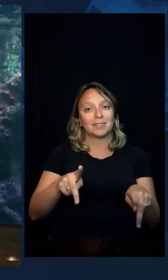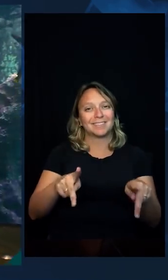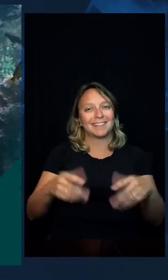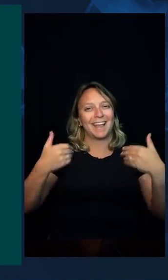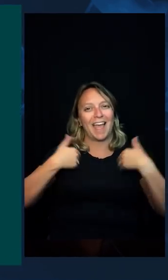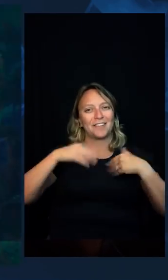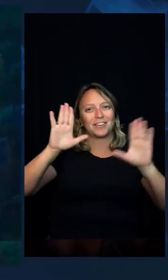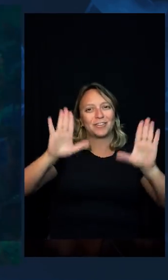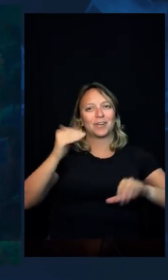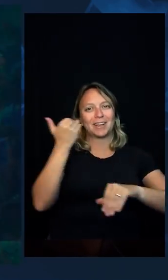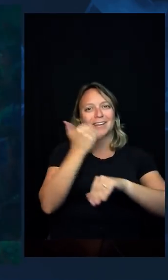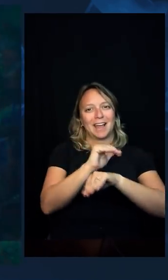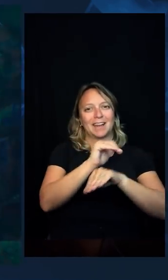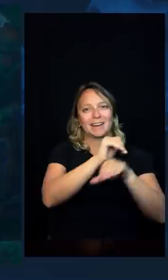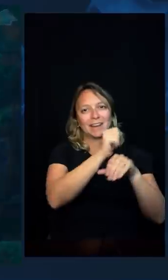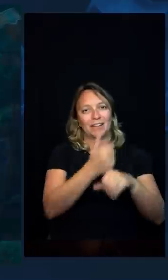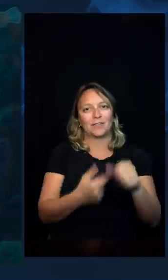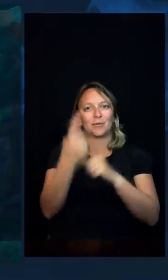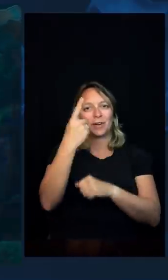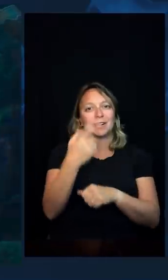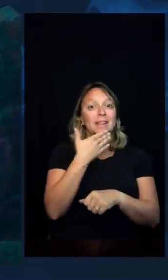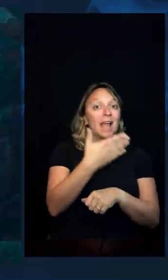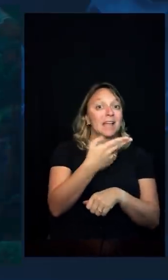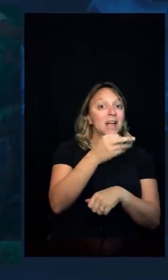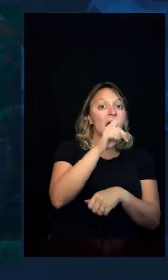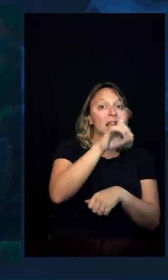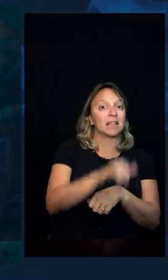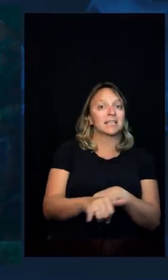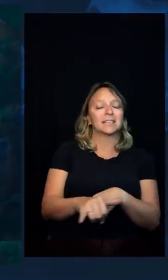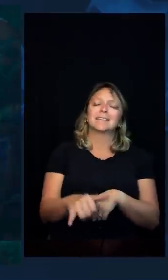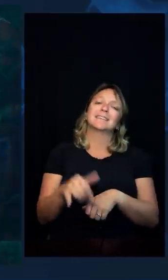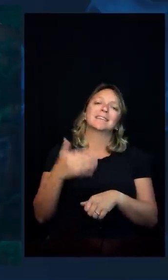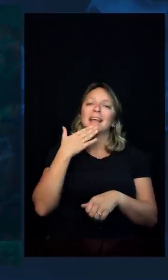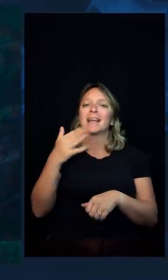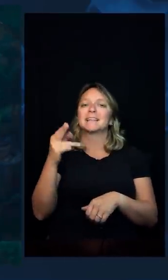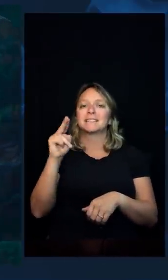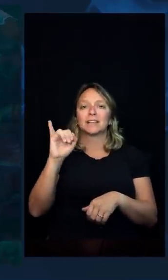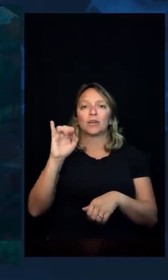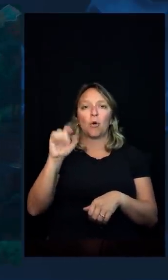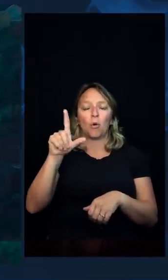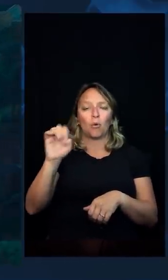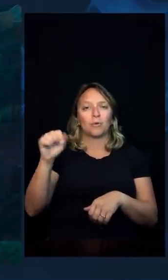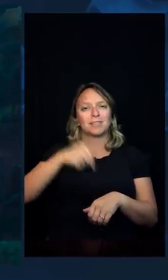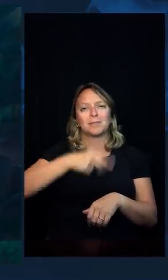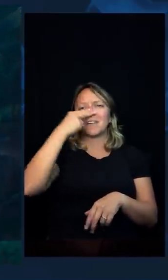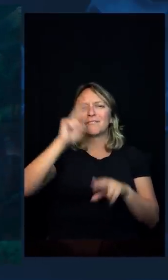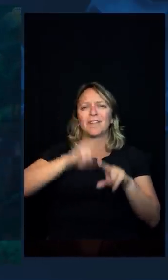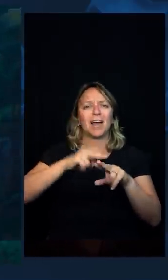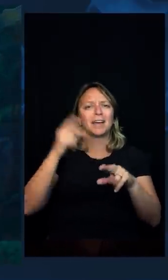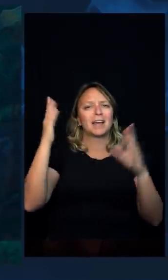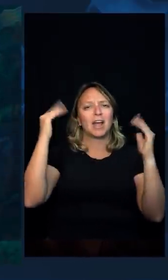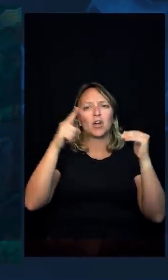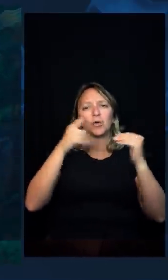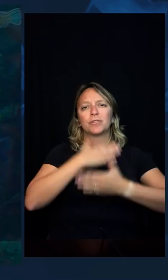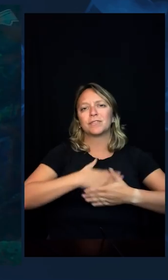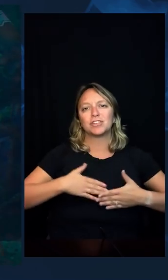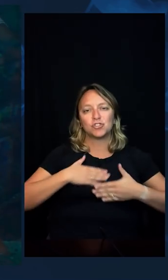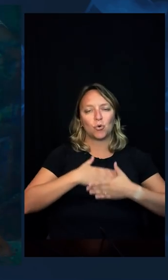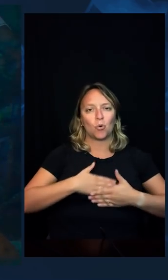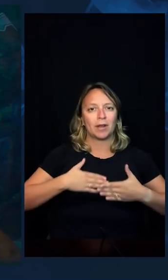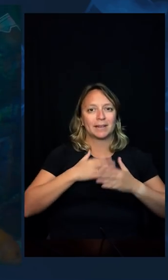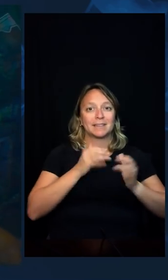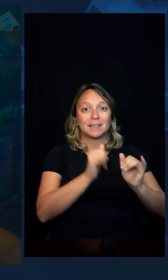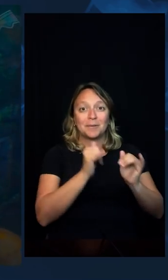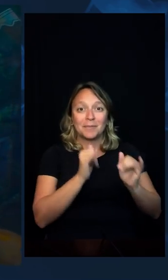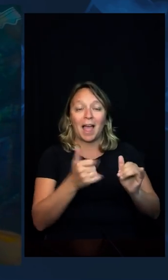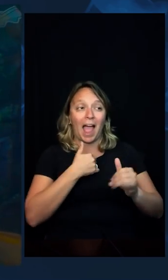everyone. Thanks, Holly and Nicole. This has been so much fun. I hope you all have enjoyed this as much as I have. I've